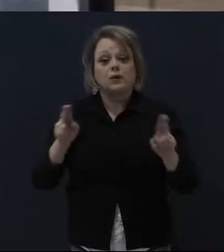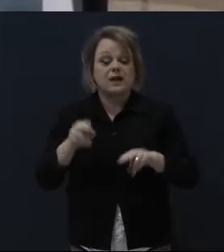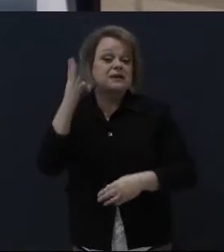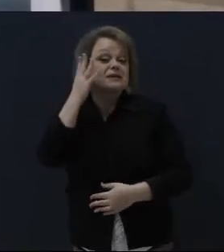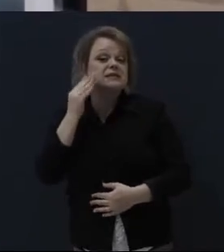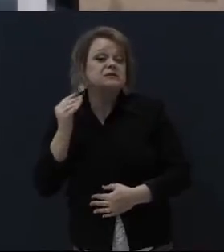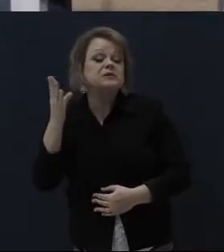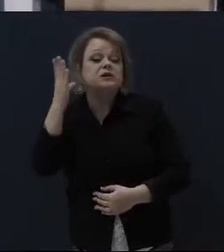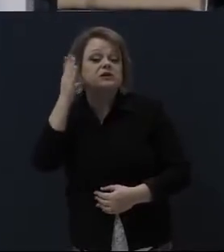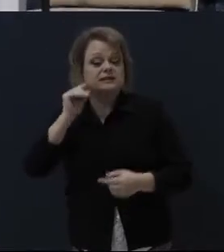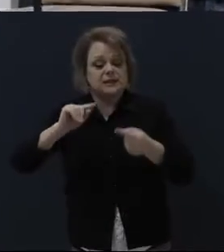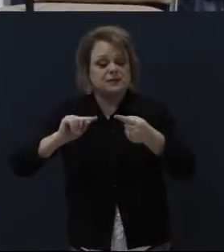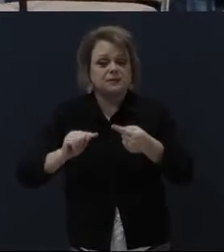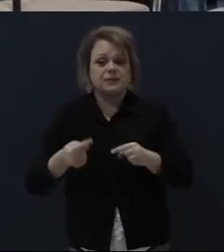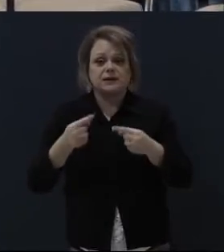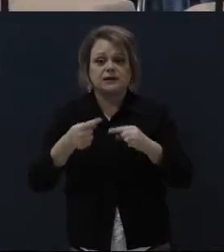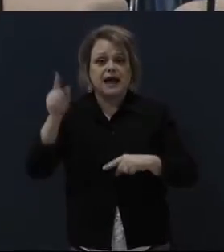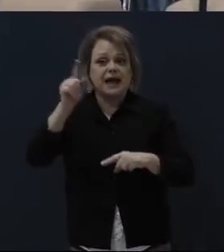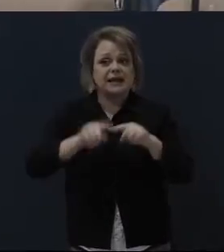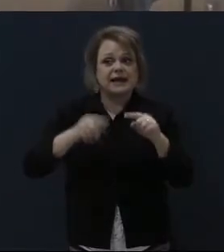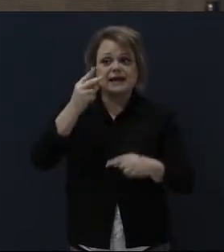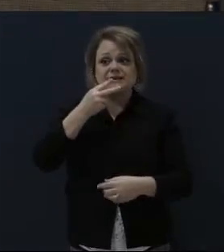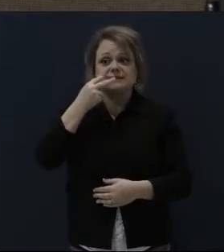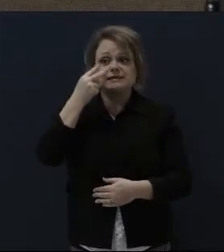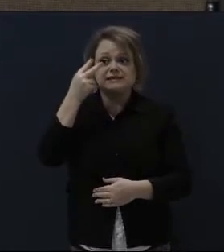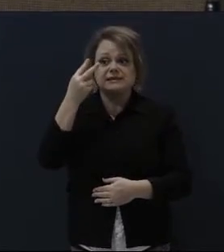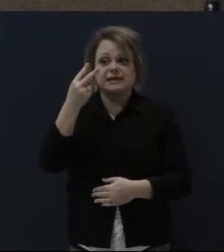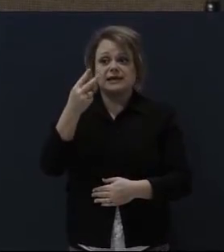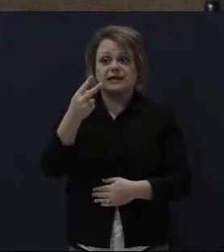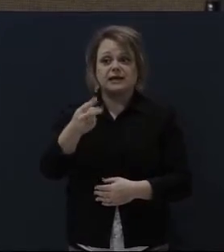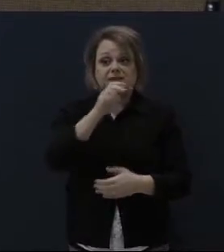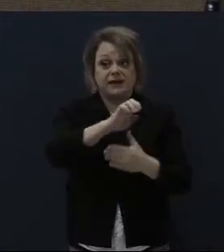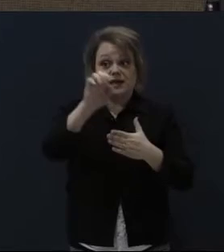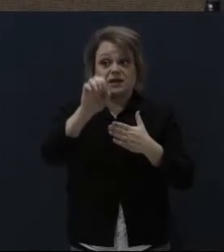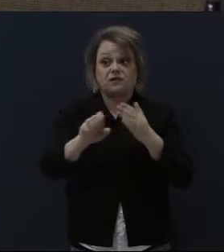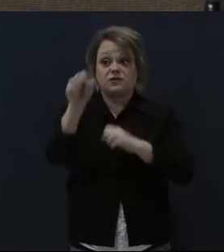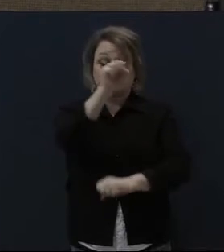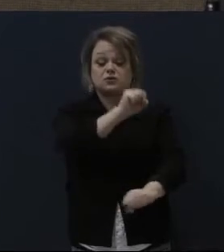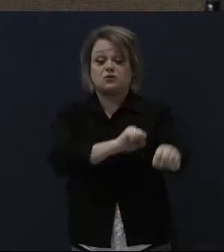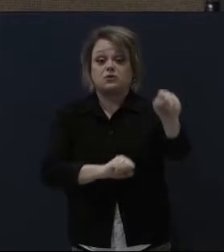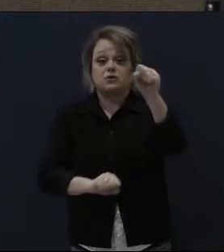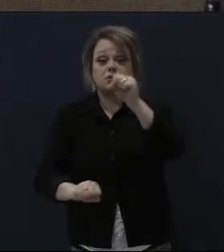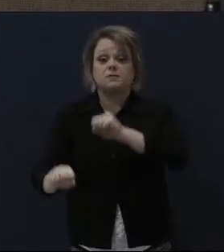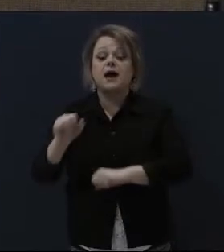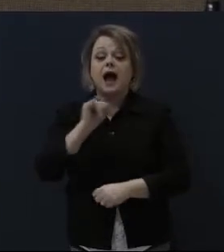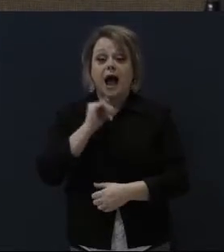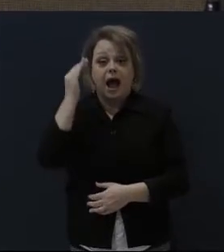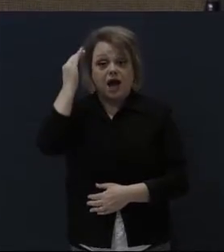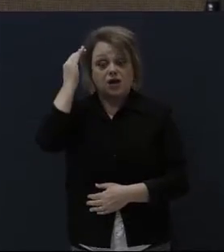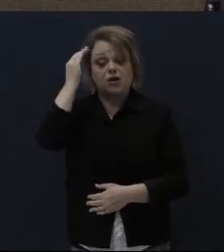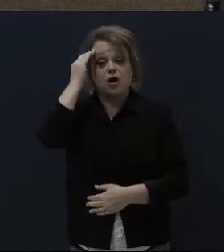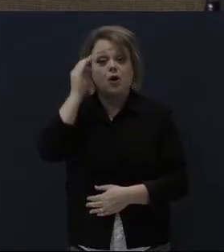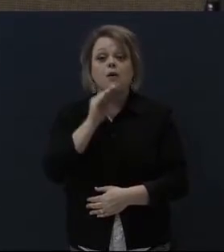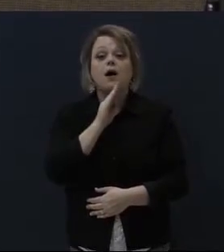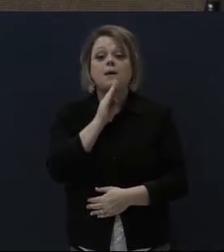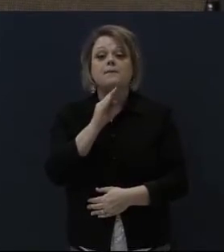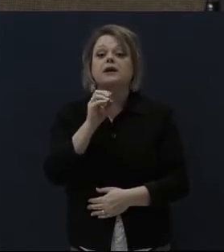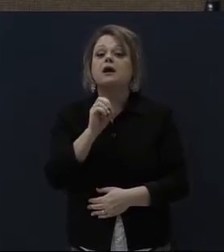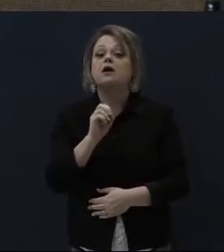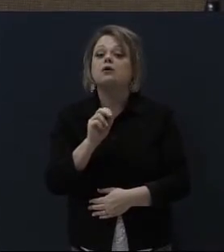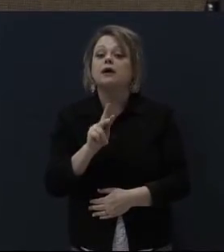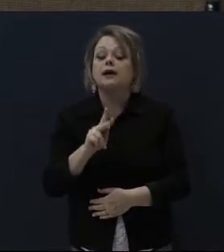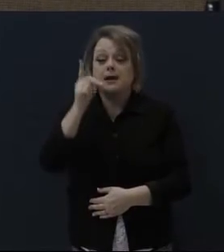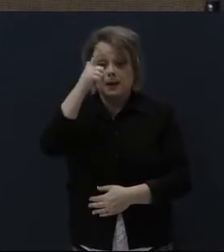I can't see the light of day. I still know I'll be just fine, 'cause